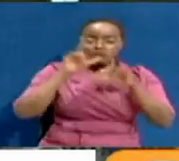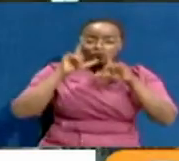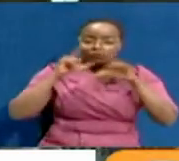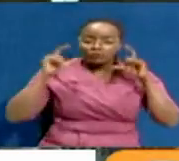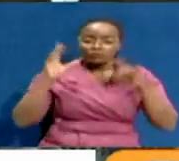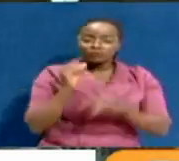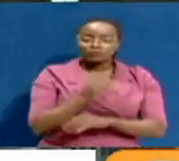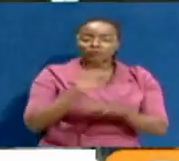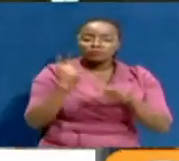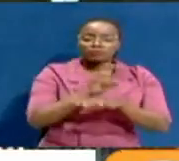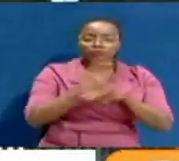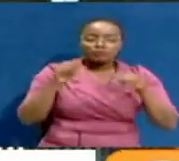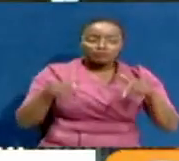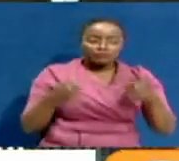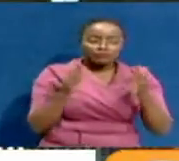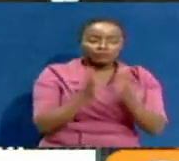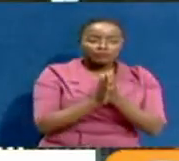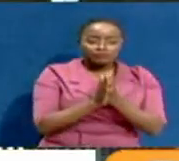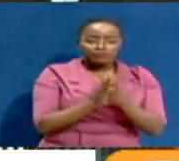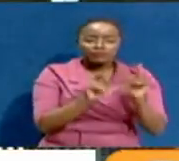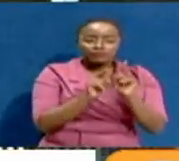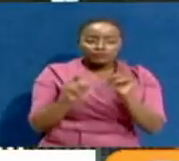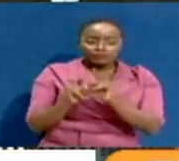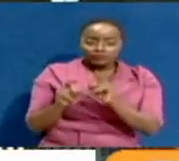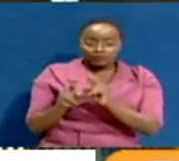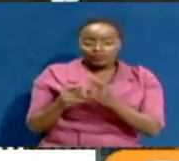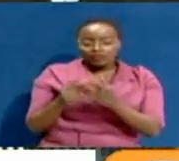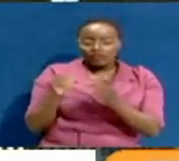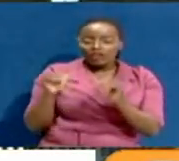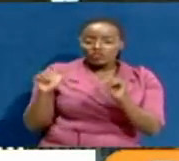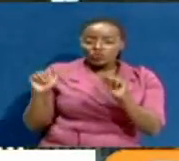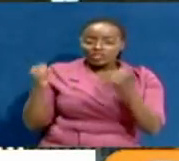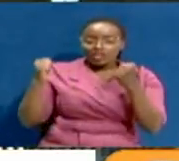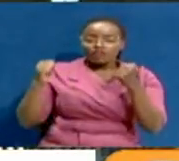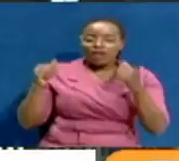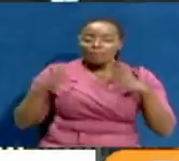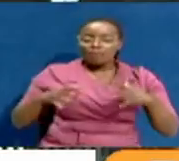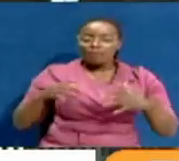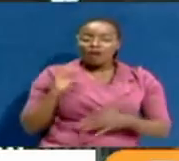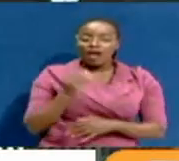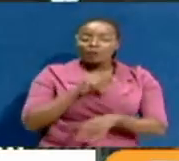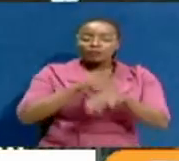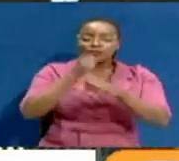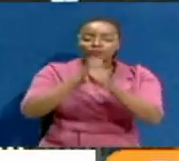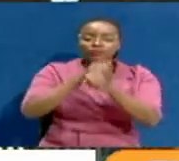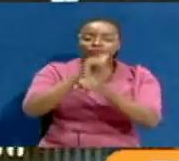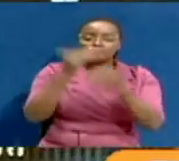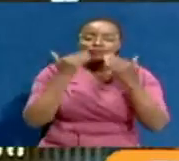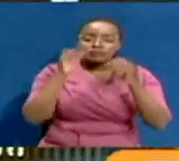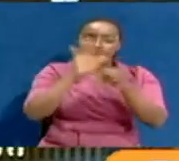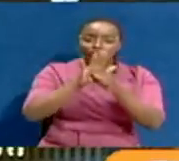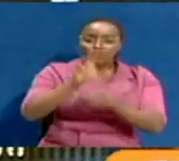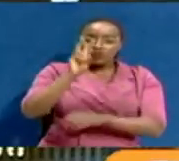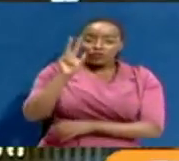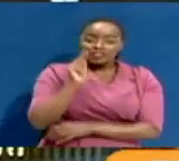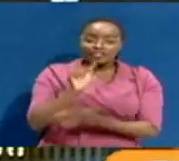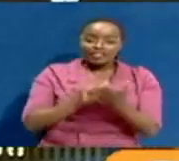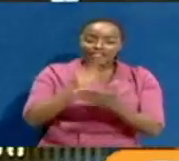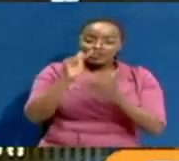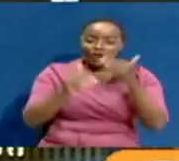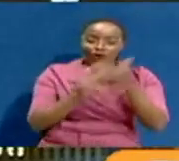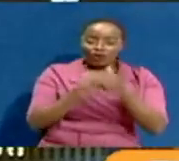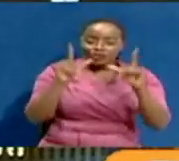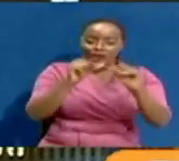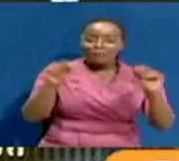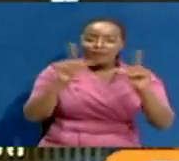masks, let's monitor ourselves, let's keep our loved ones safe even as we do that. Thank you so much for tuning in and for sending in all